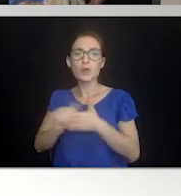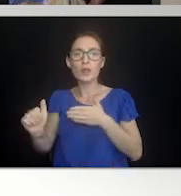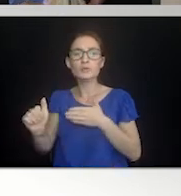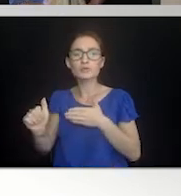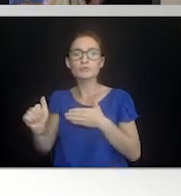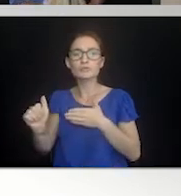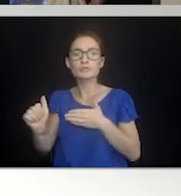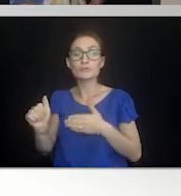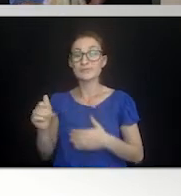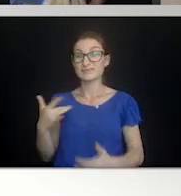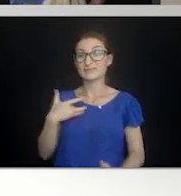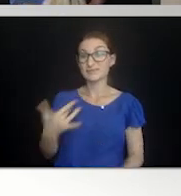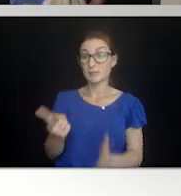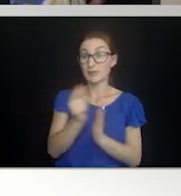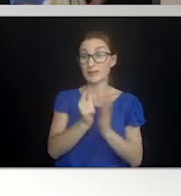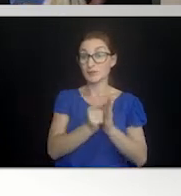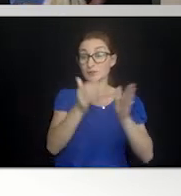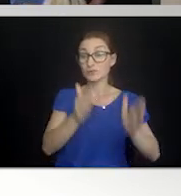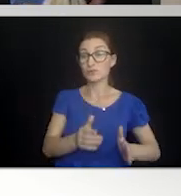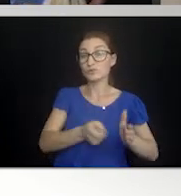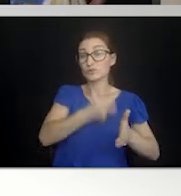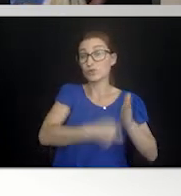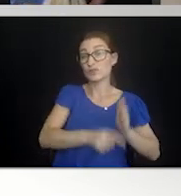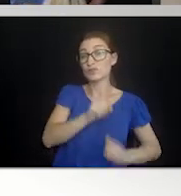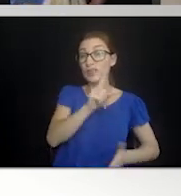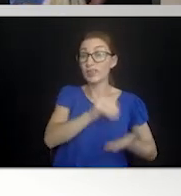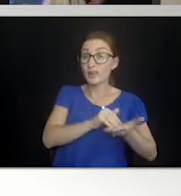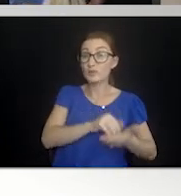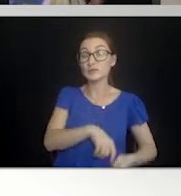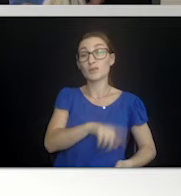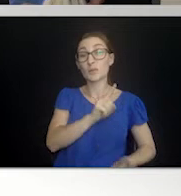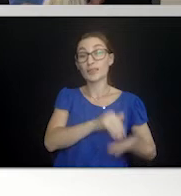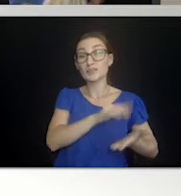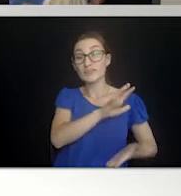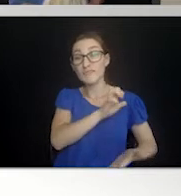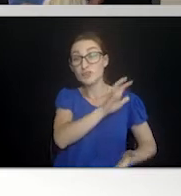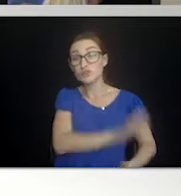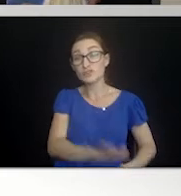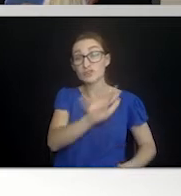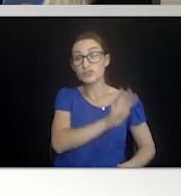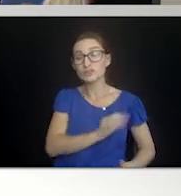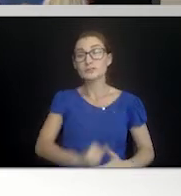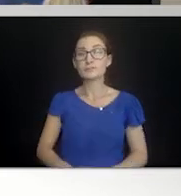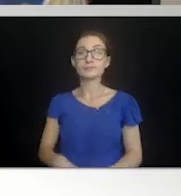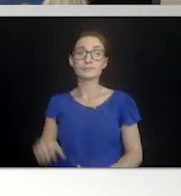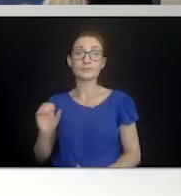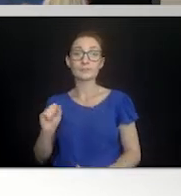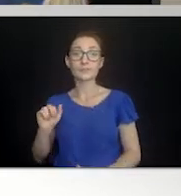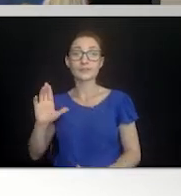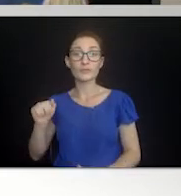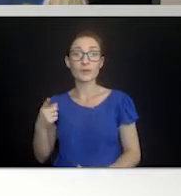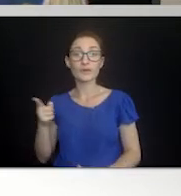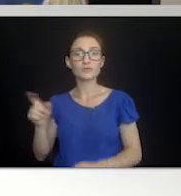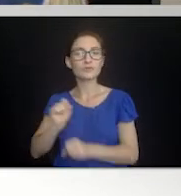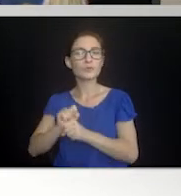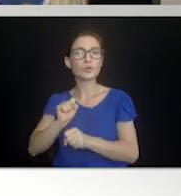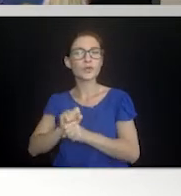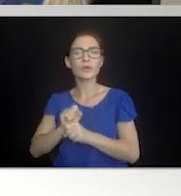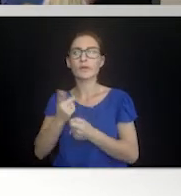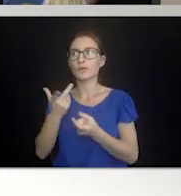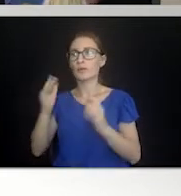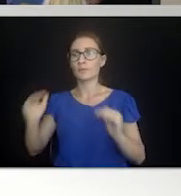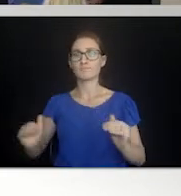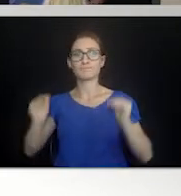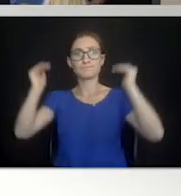$200. In many instances, attorneys charge $1,000 to $1,500. Sarah is working on